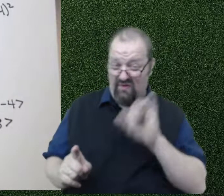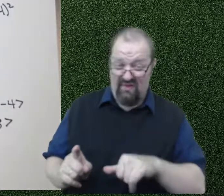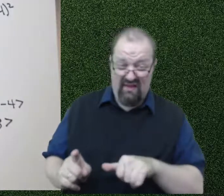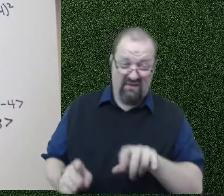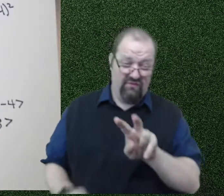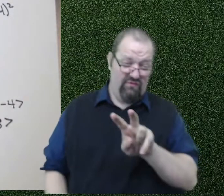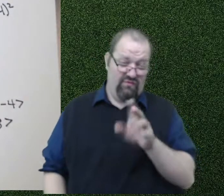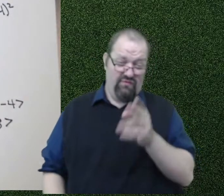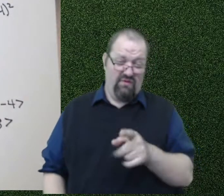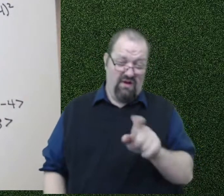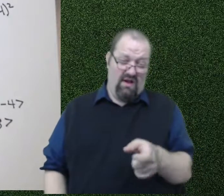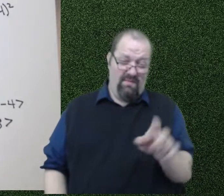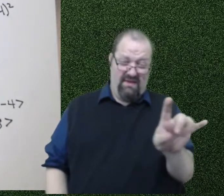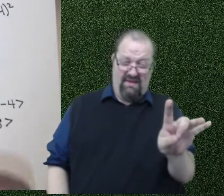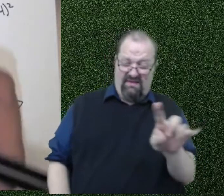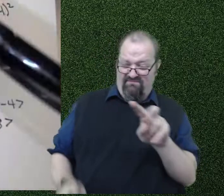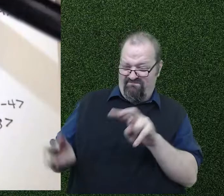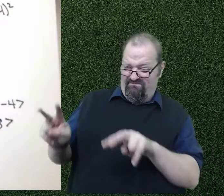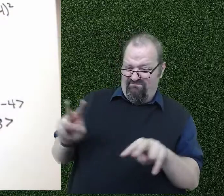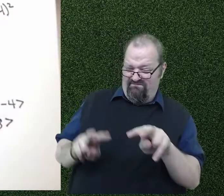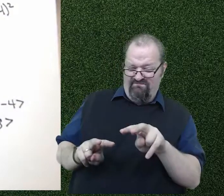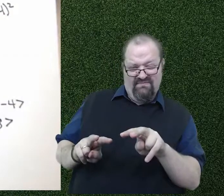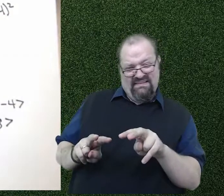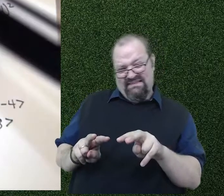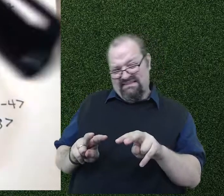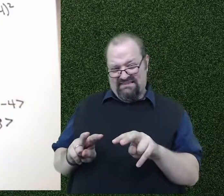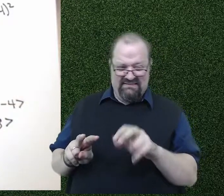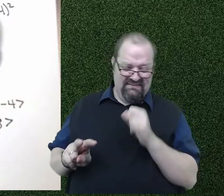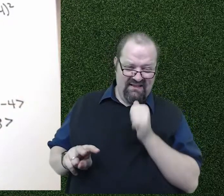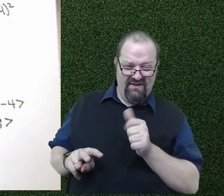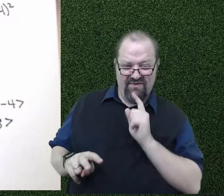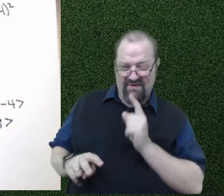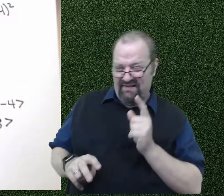8? Again, it doesn't quite look like 2, 8.